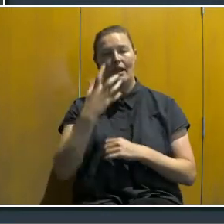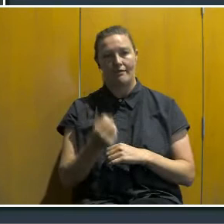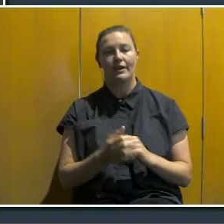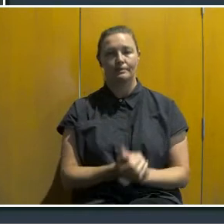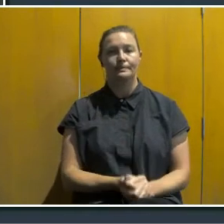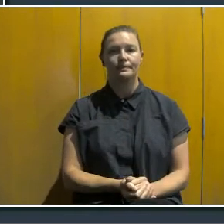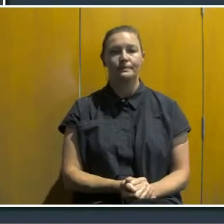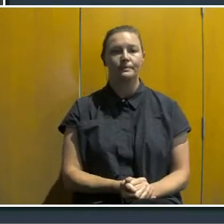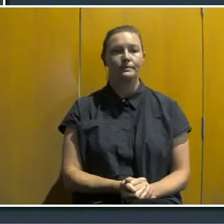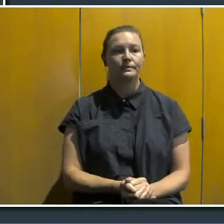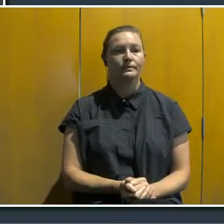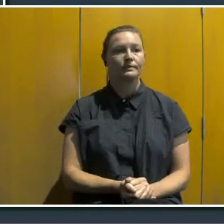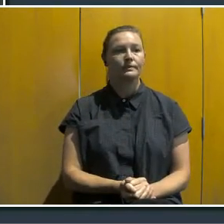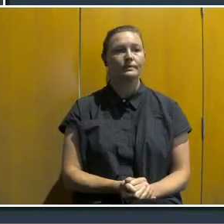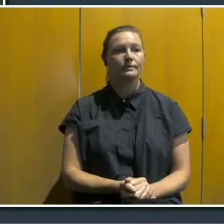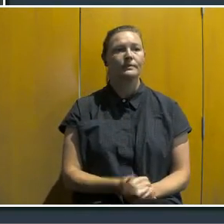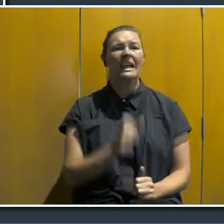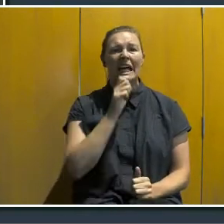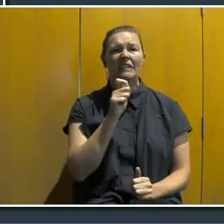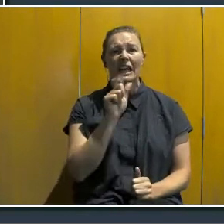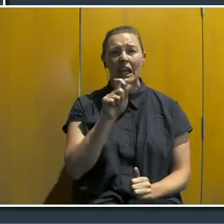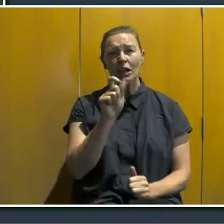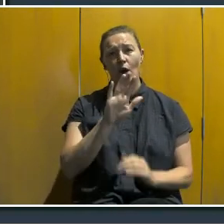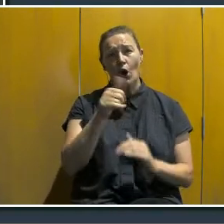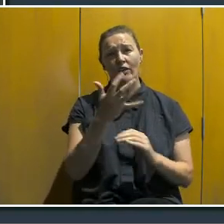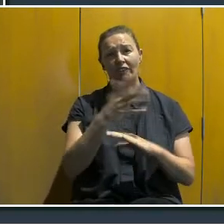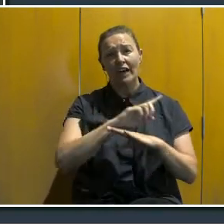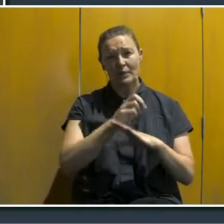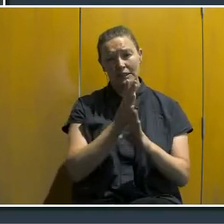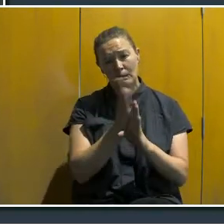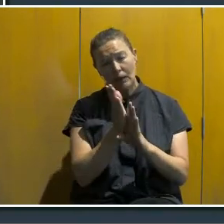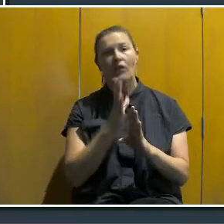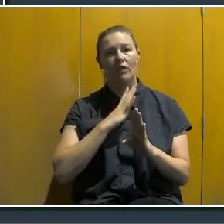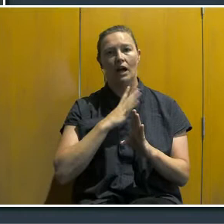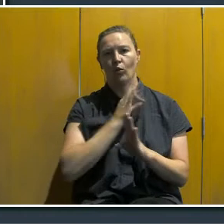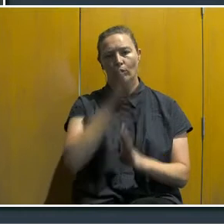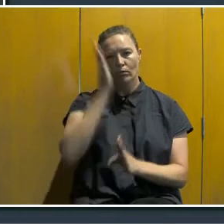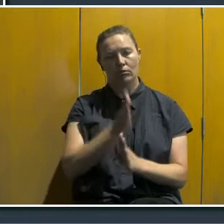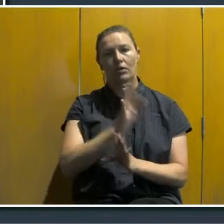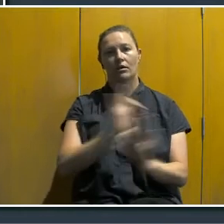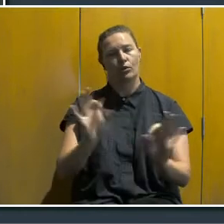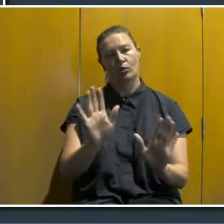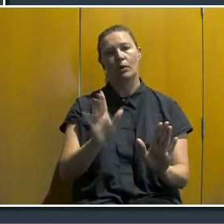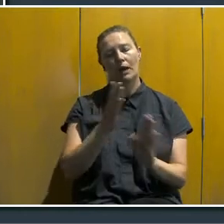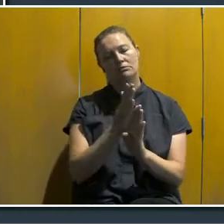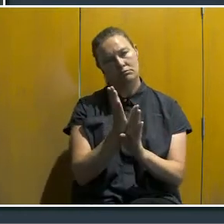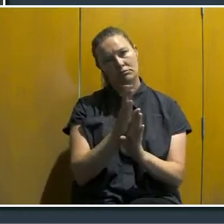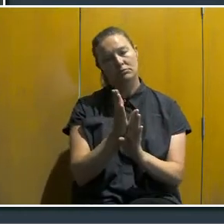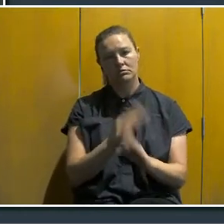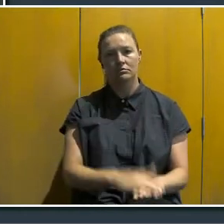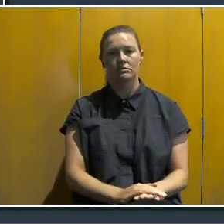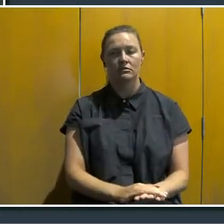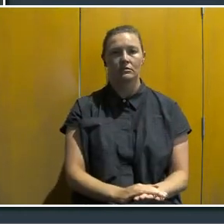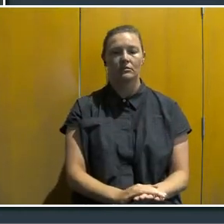I'm relatively lenient. If you're going over 5 minutes, I won't just cut you off instantly, so that's fine.